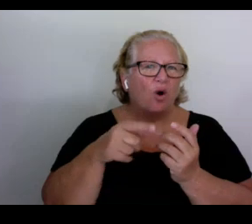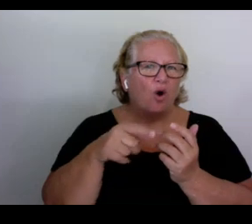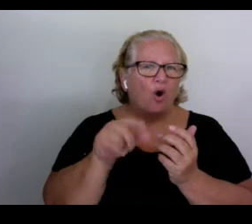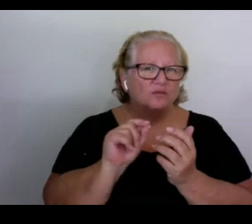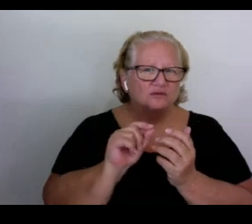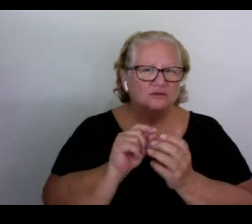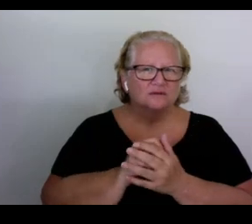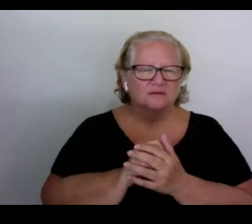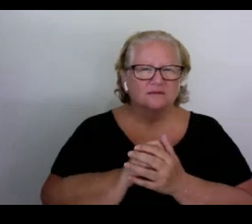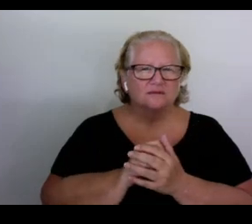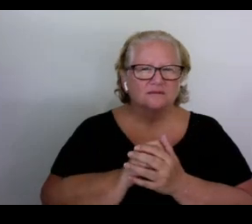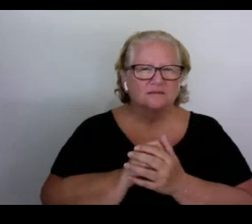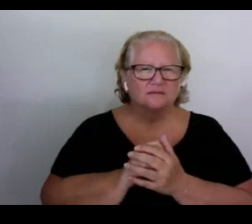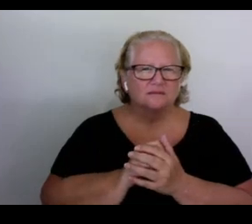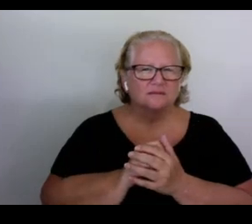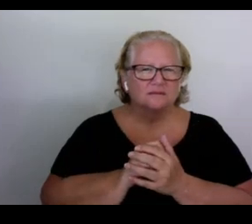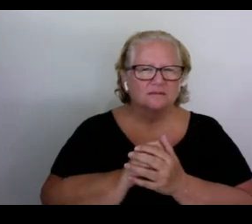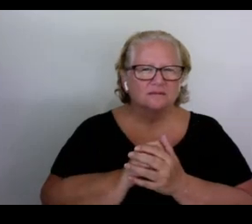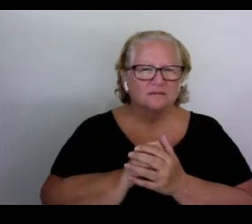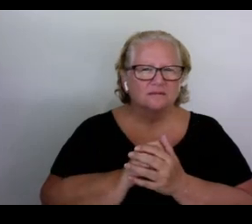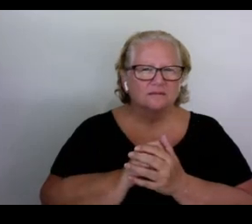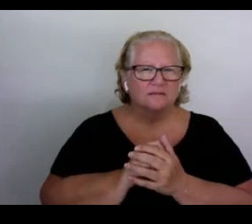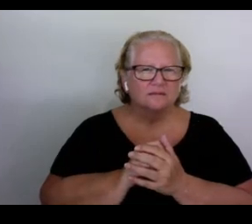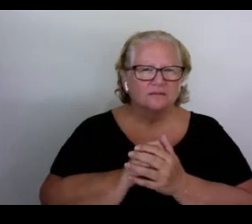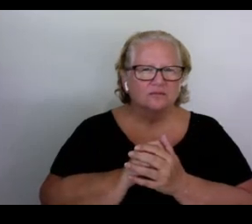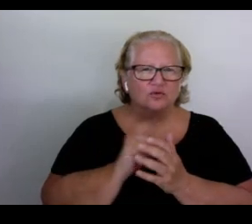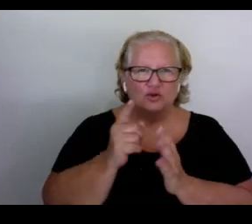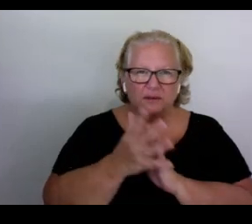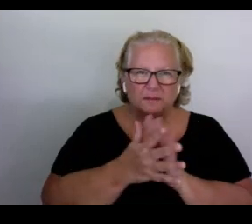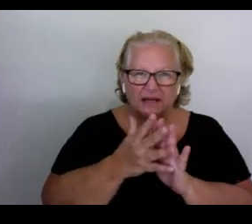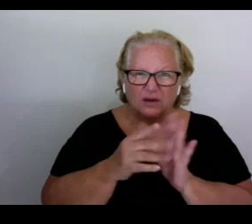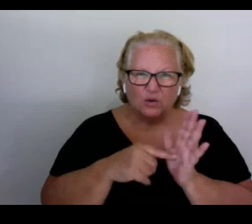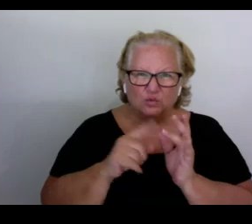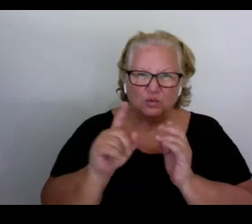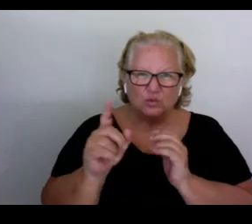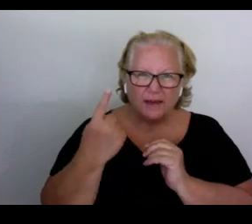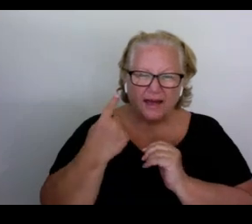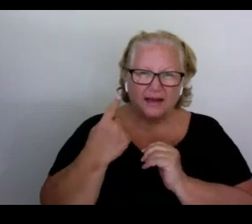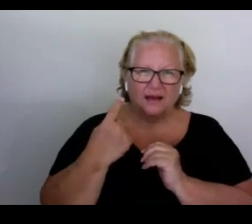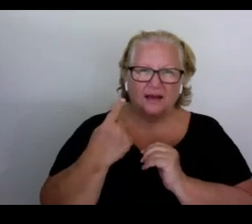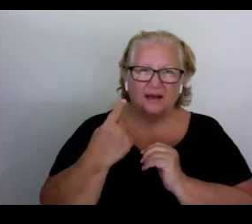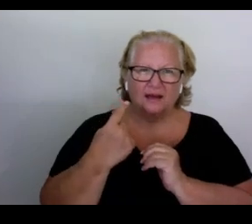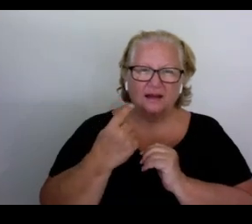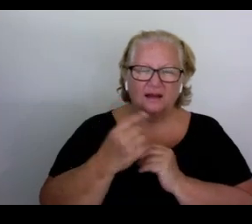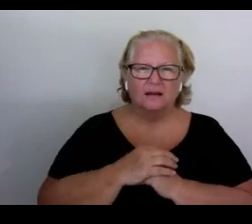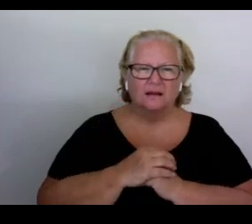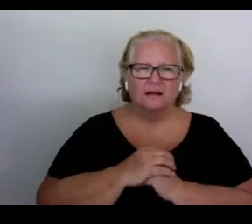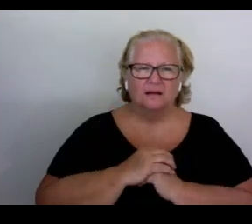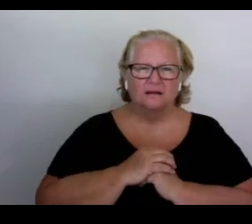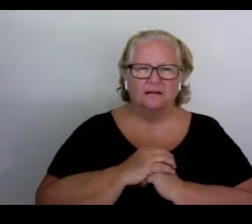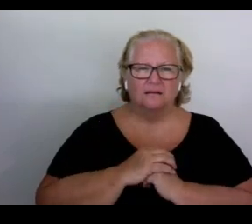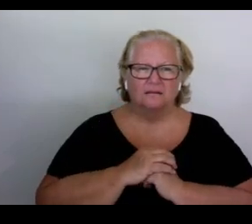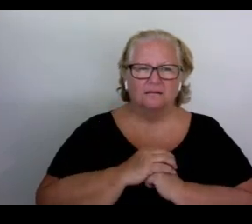take to a pawn shop? In terms of getting them back, I wonder. Because